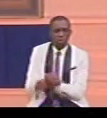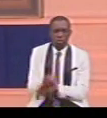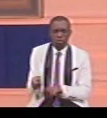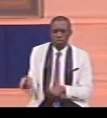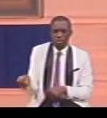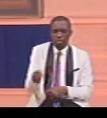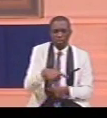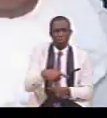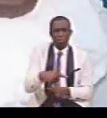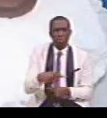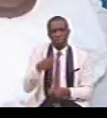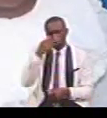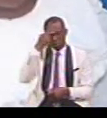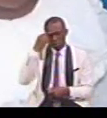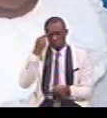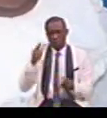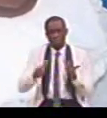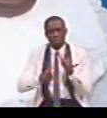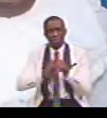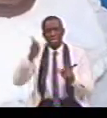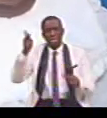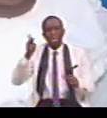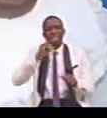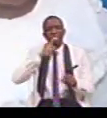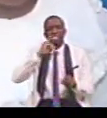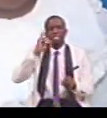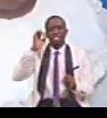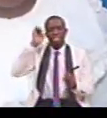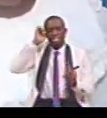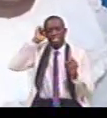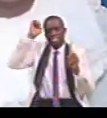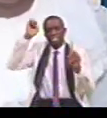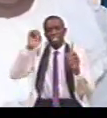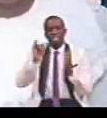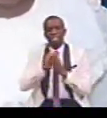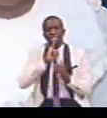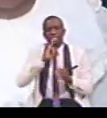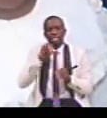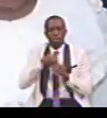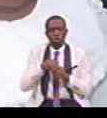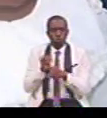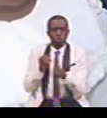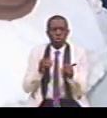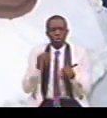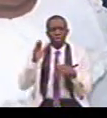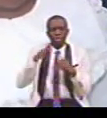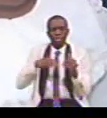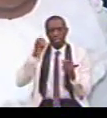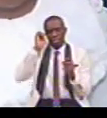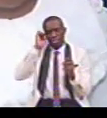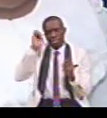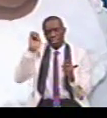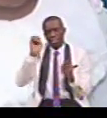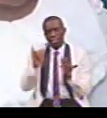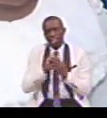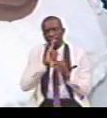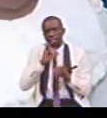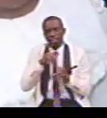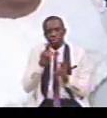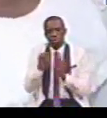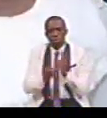that is in you than he that is in the world greater you see